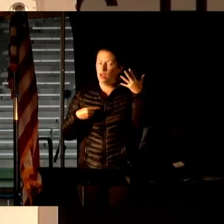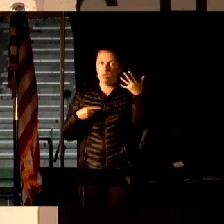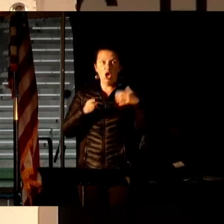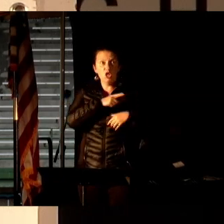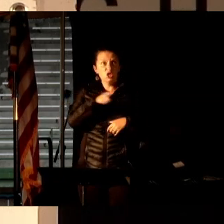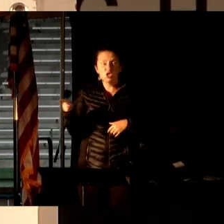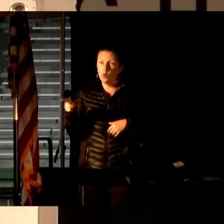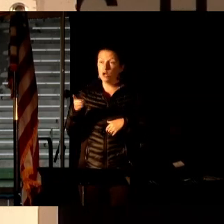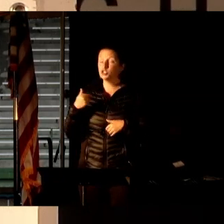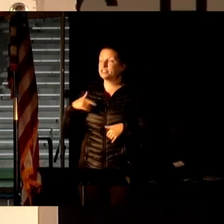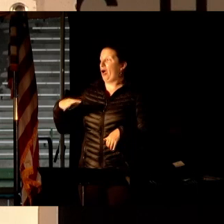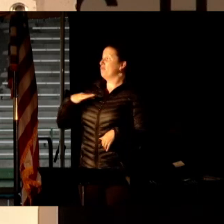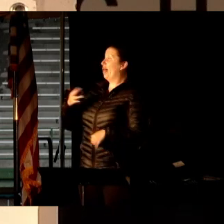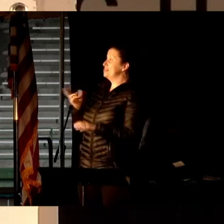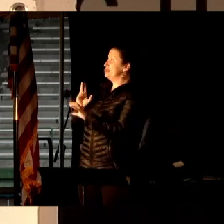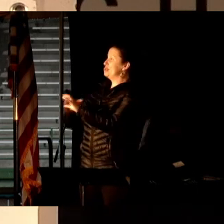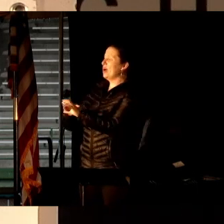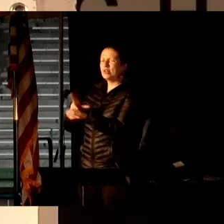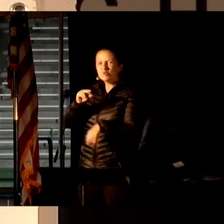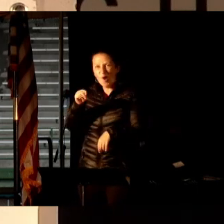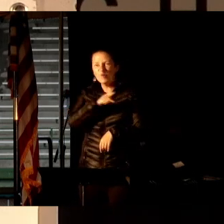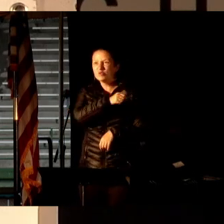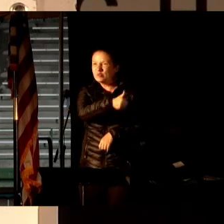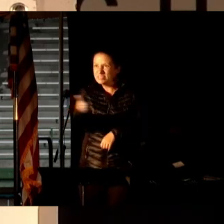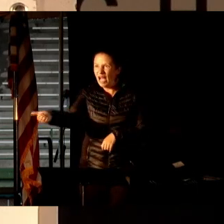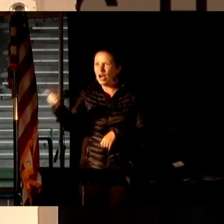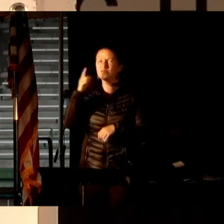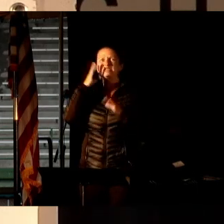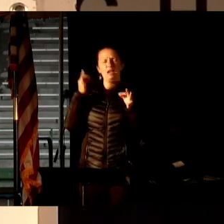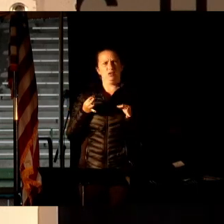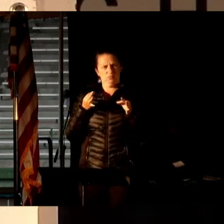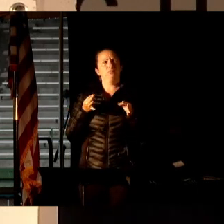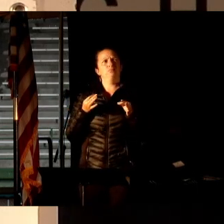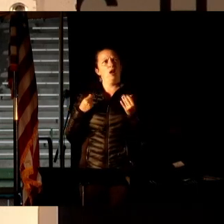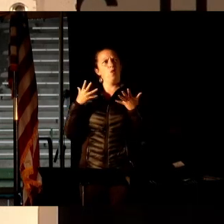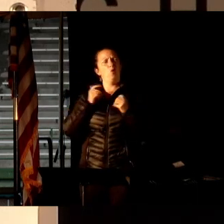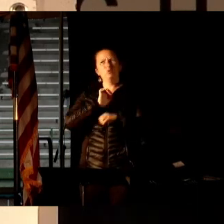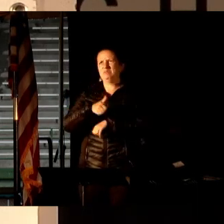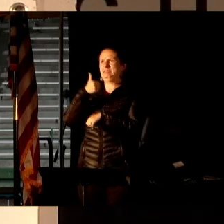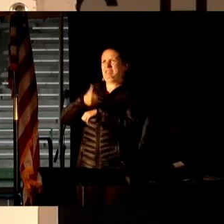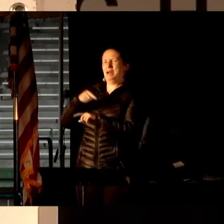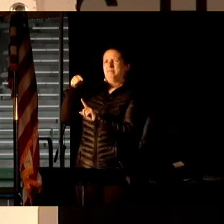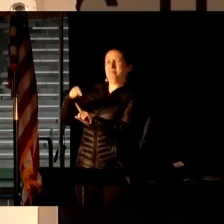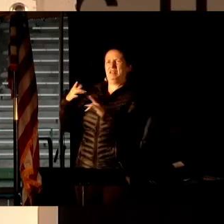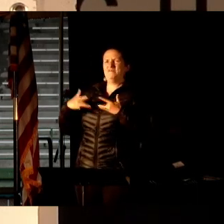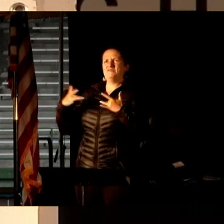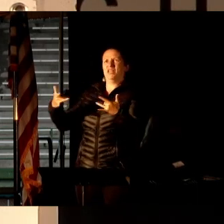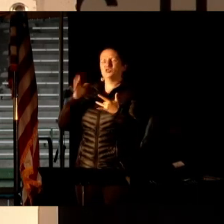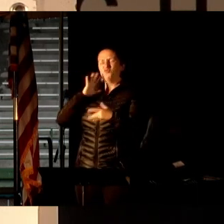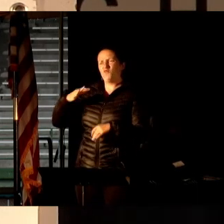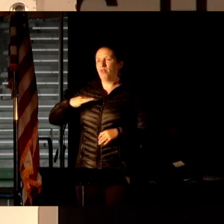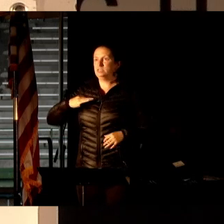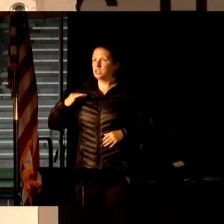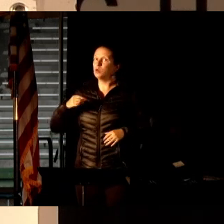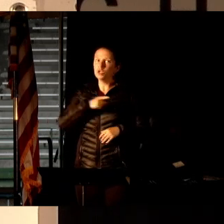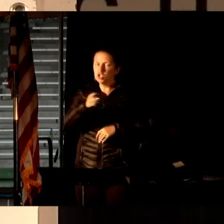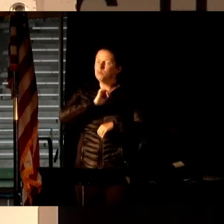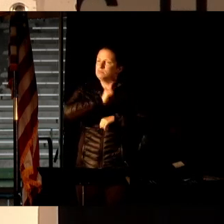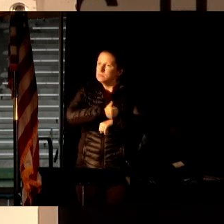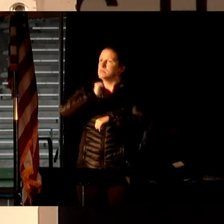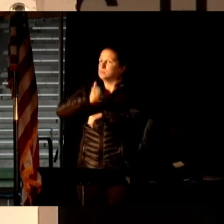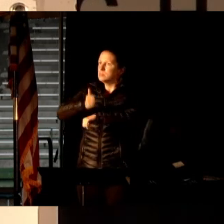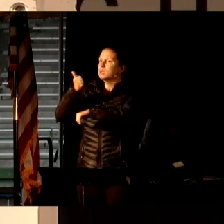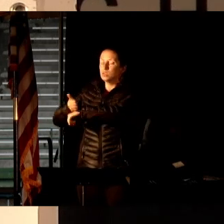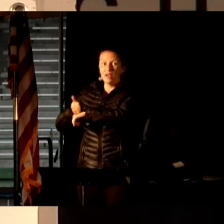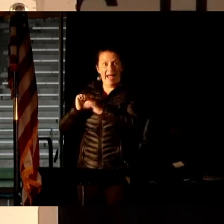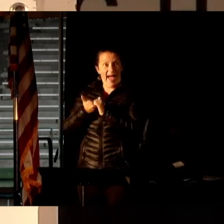and built on your own accord through your own innovation and wanting to do right by others. You made these opportunities happen by seeing a need